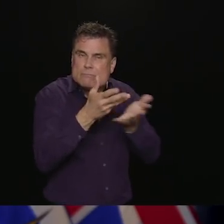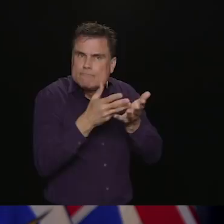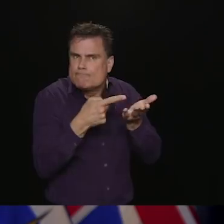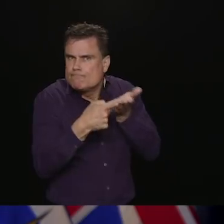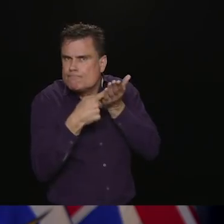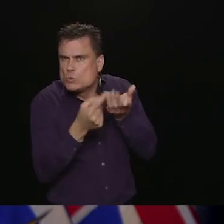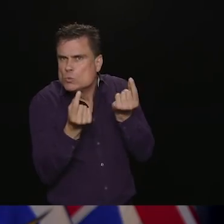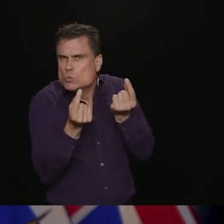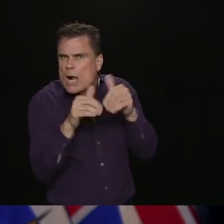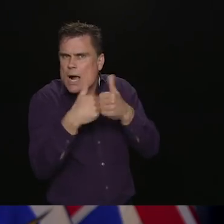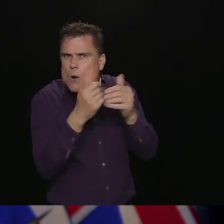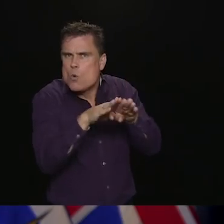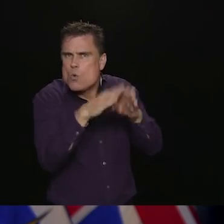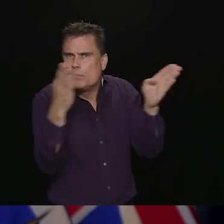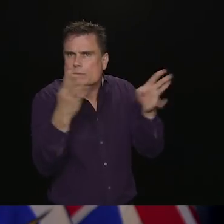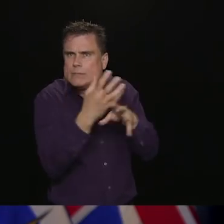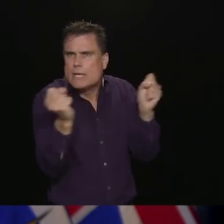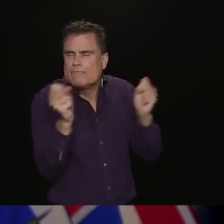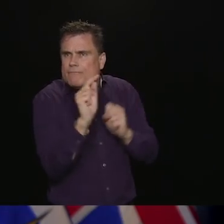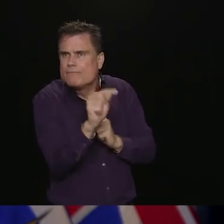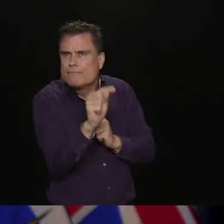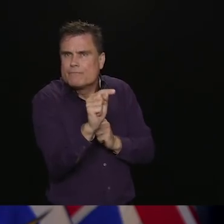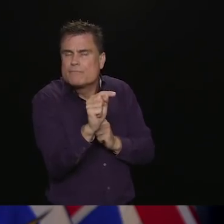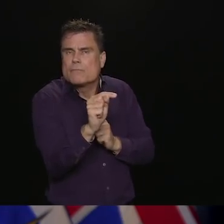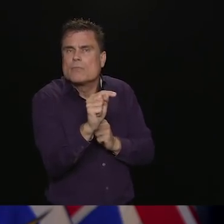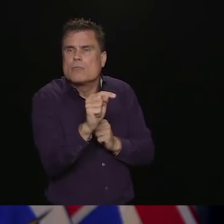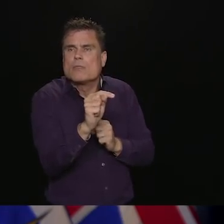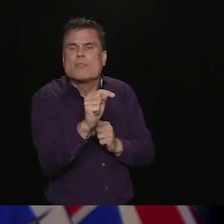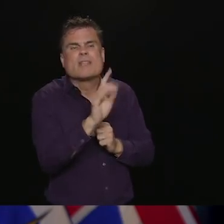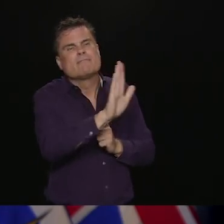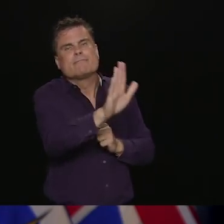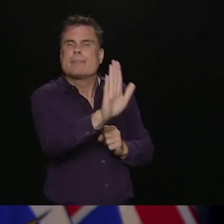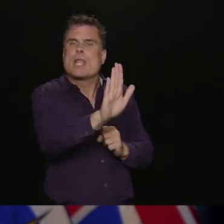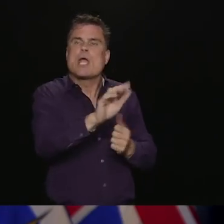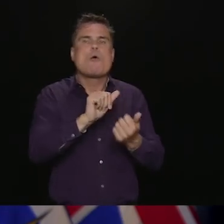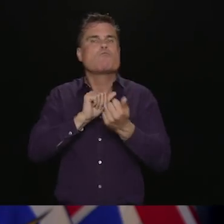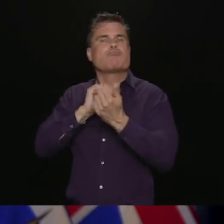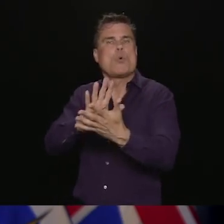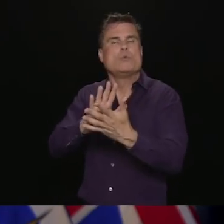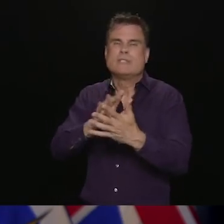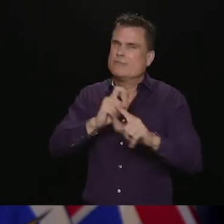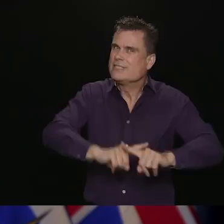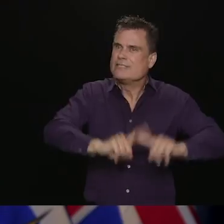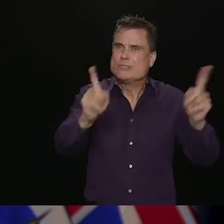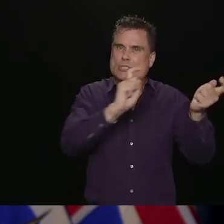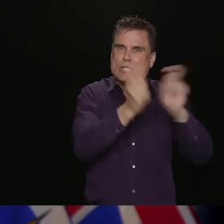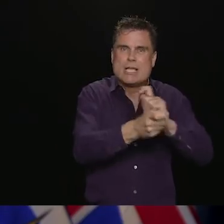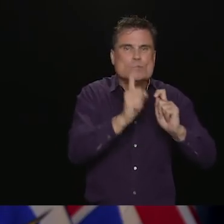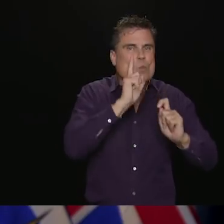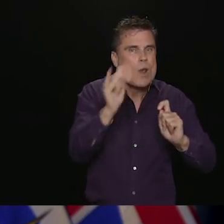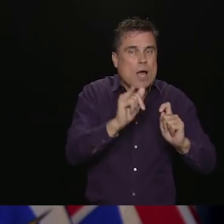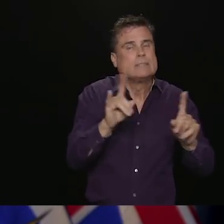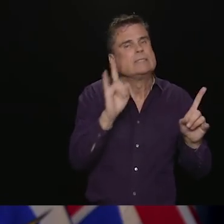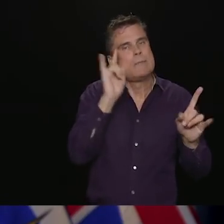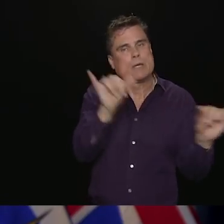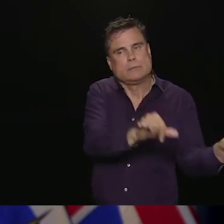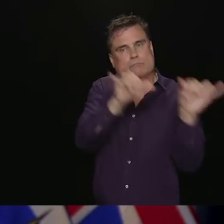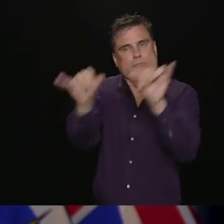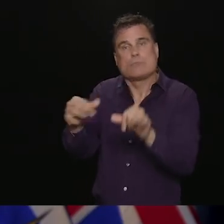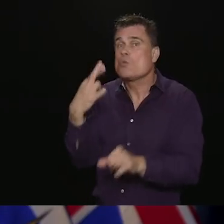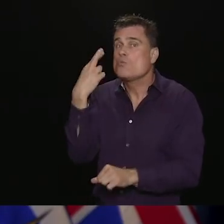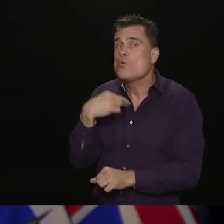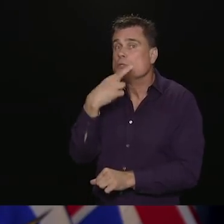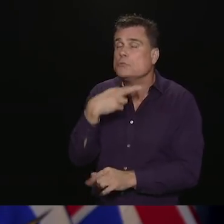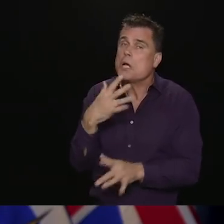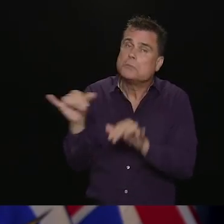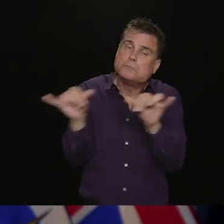that we put out last week. So it is going to be challenging because we know there are some things like dance floors that are